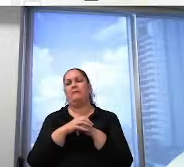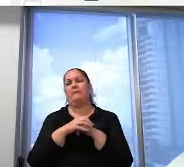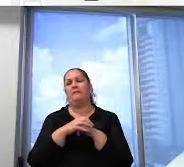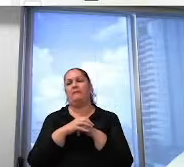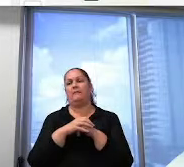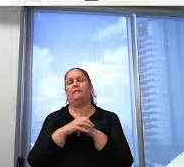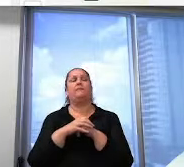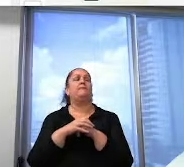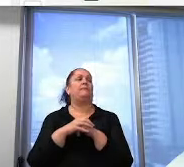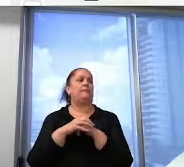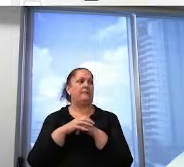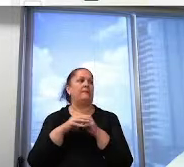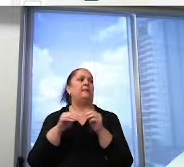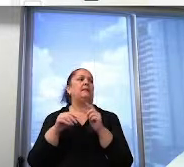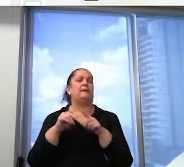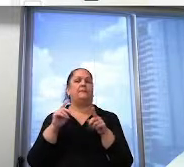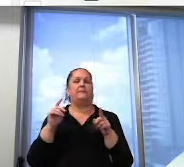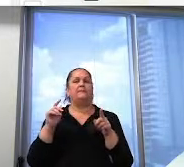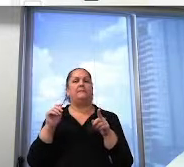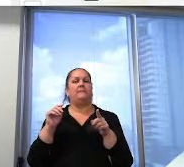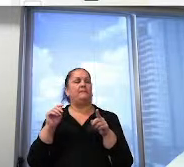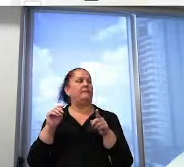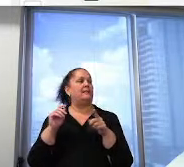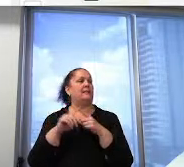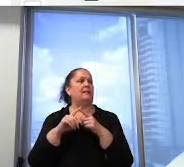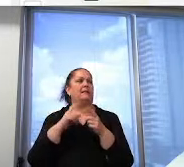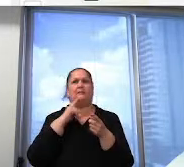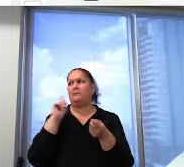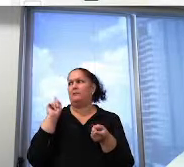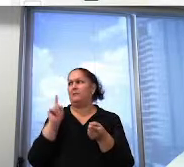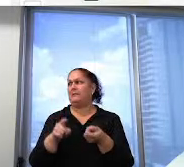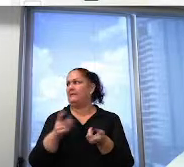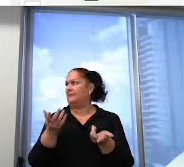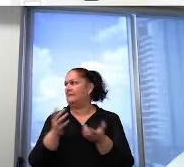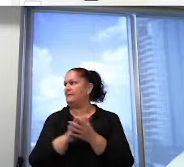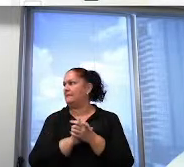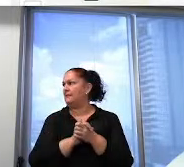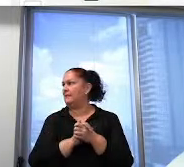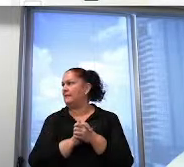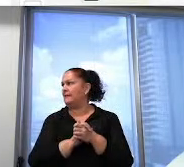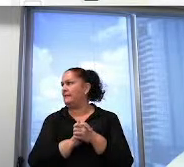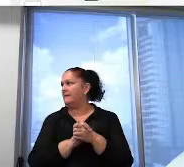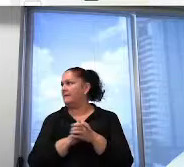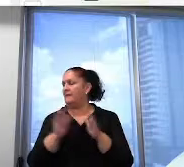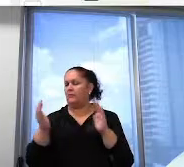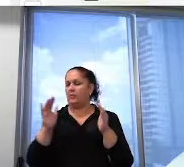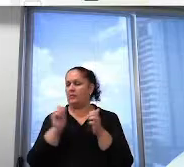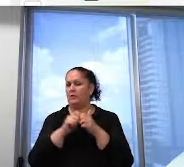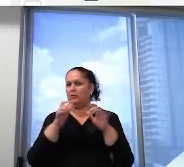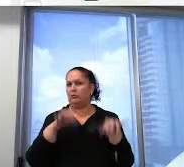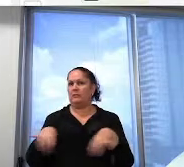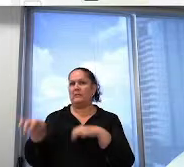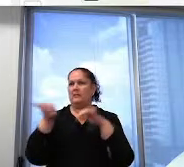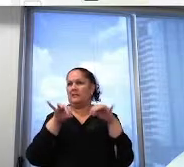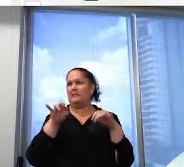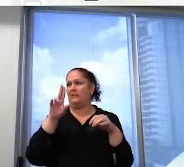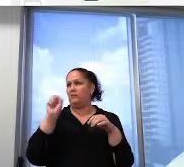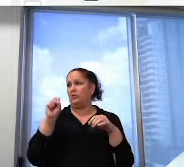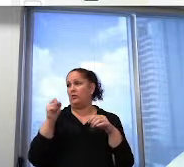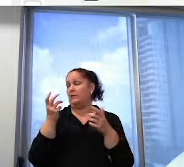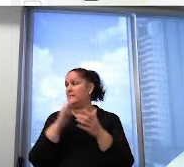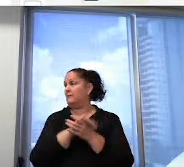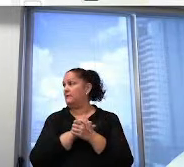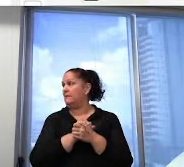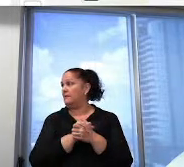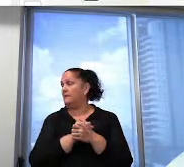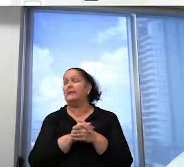not 1,268 minutes. It's much, much less. Understood. We compare to the standards of the